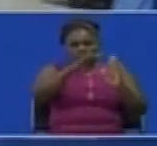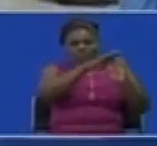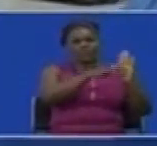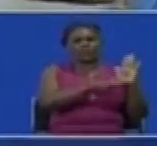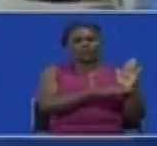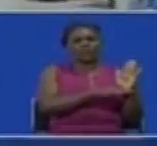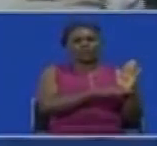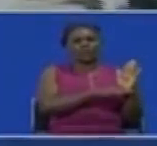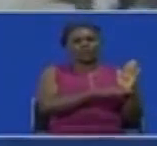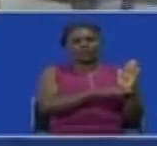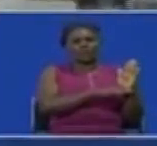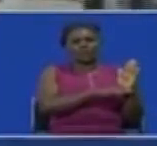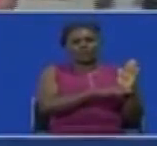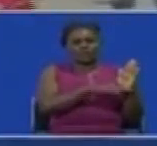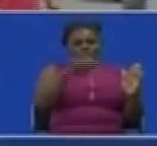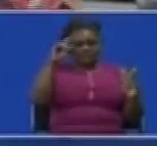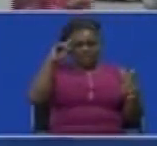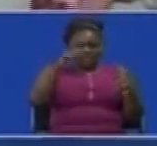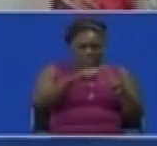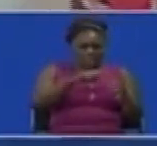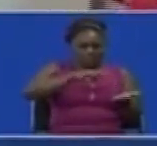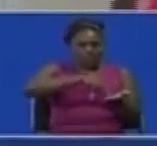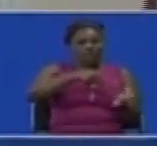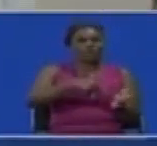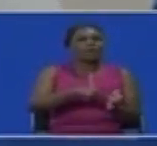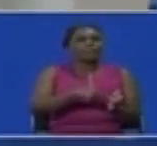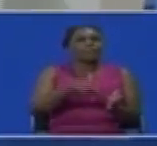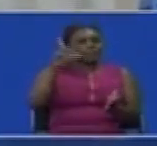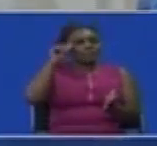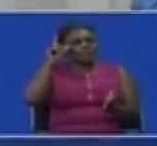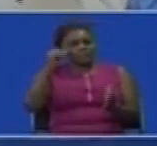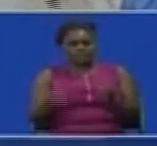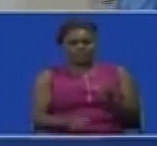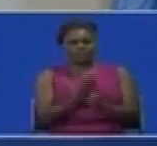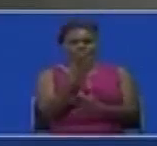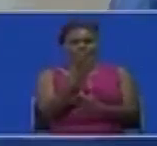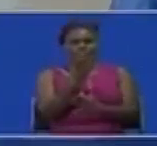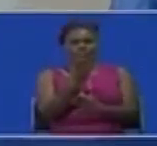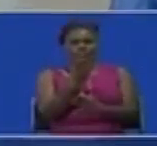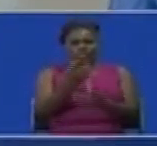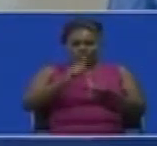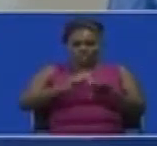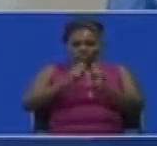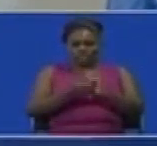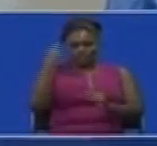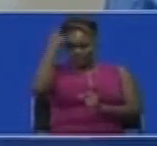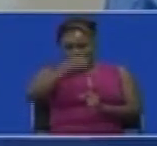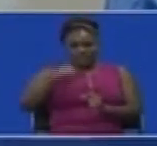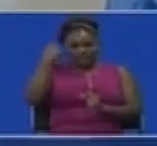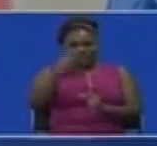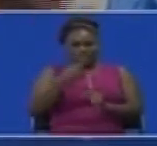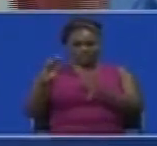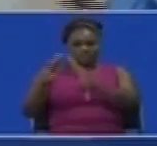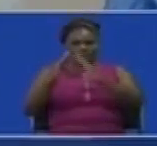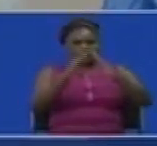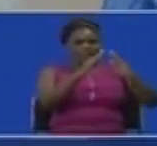in Mombasa. There is an ambitious program that the county government, of course, of Mombasa launched to try and change the face of the old estates of